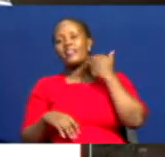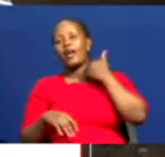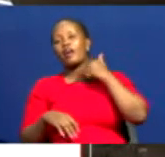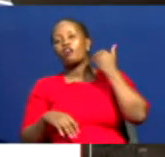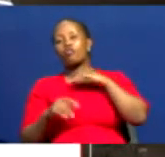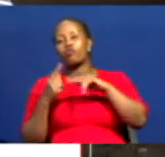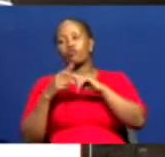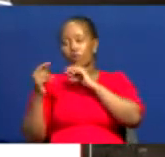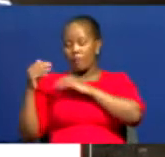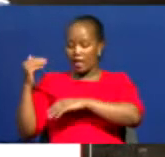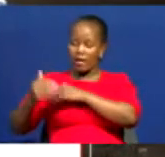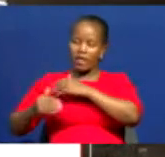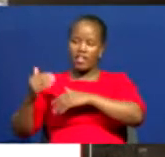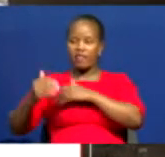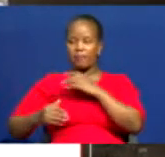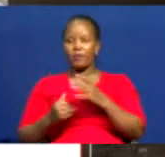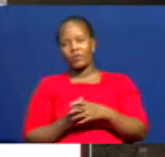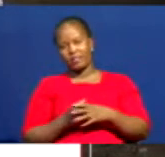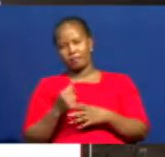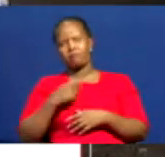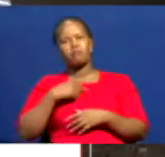the neighborhood. I think we